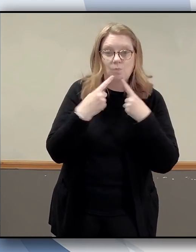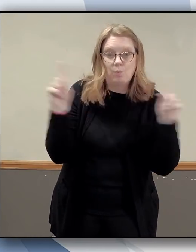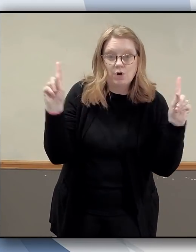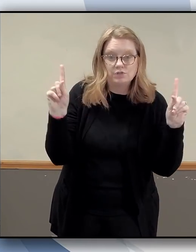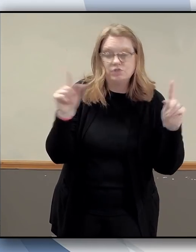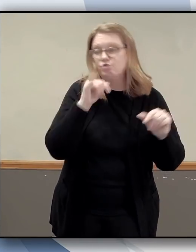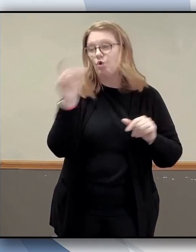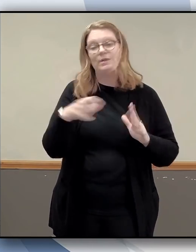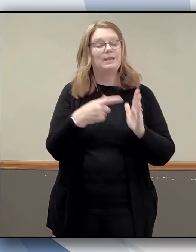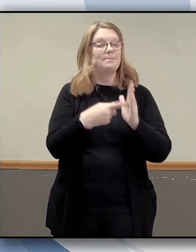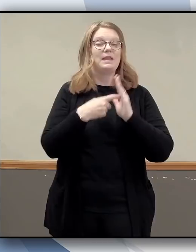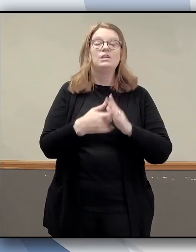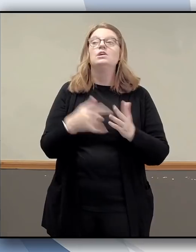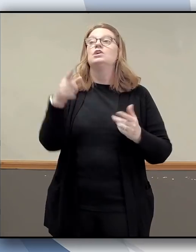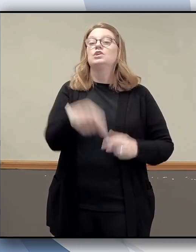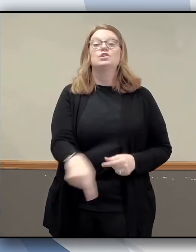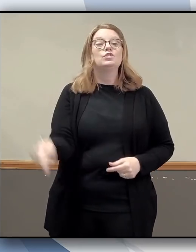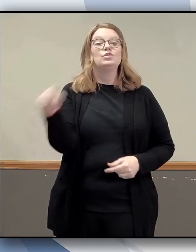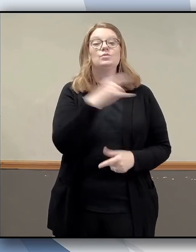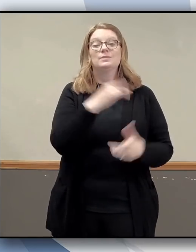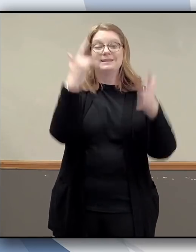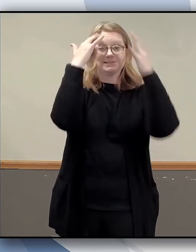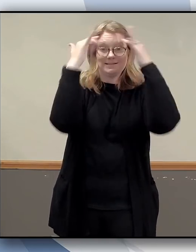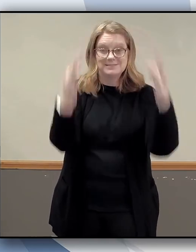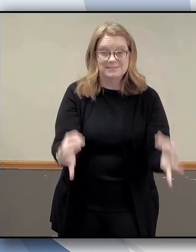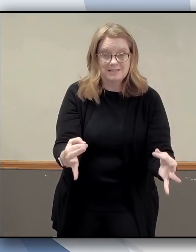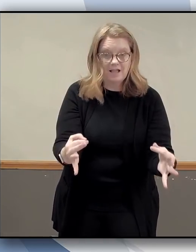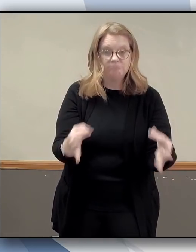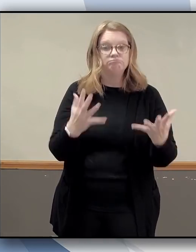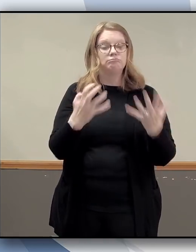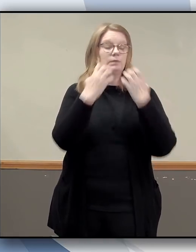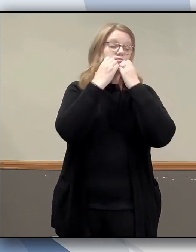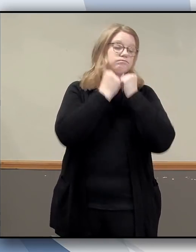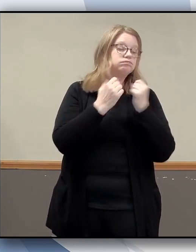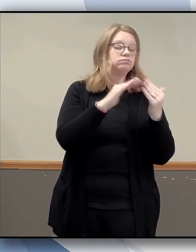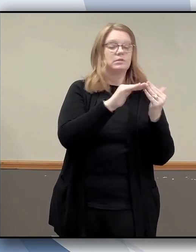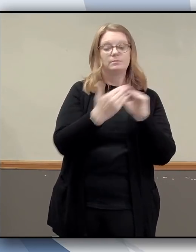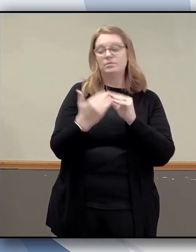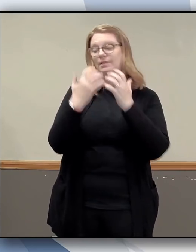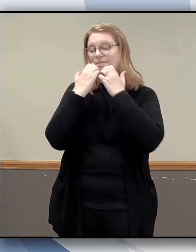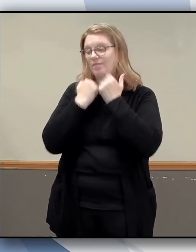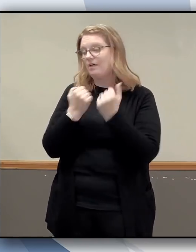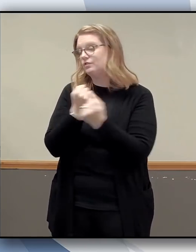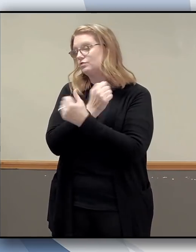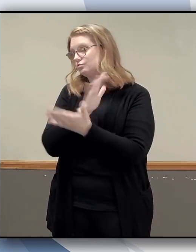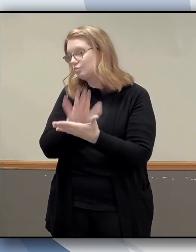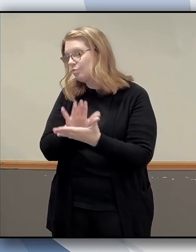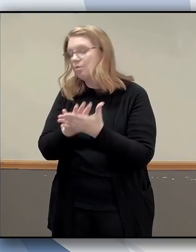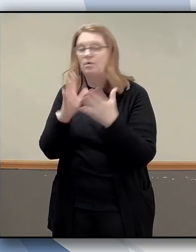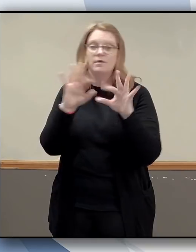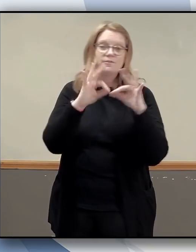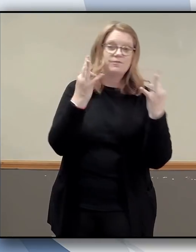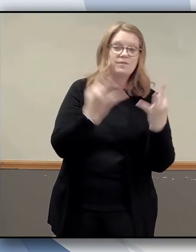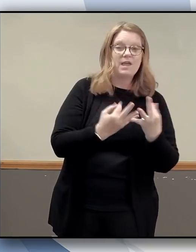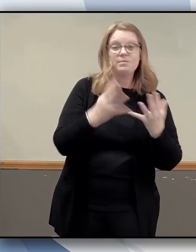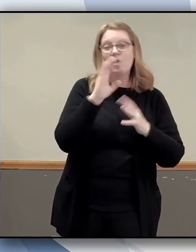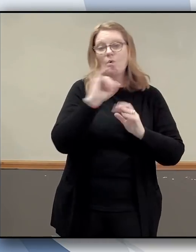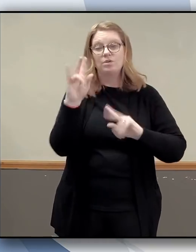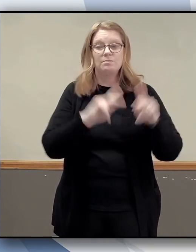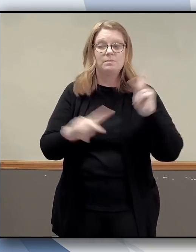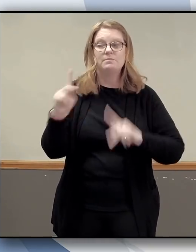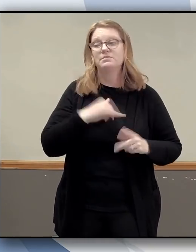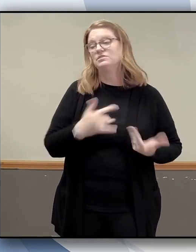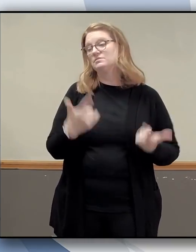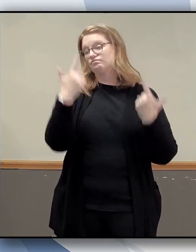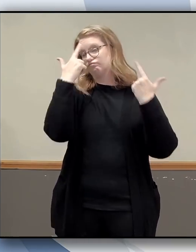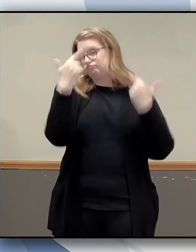You can choose to do that because of, again, your love for community and your love for your school, your love for your family, the love for elders. You can just choose to do it. It